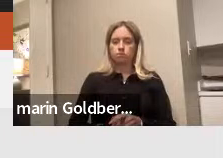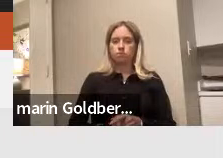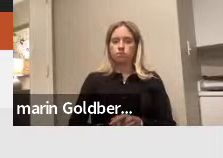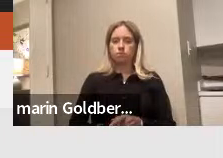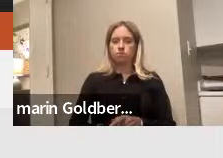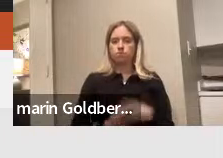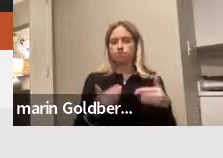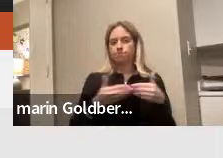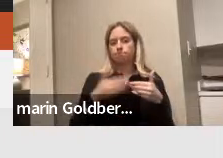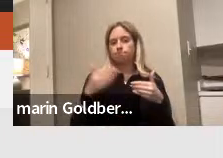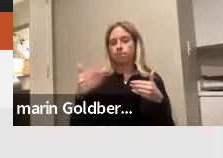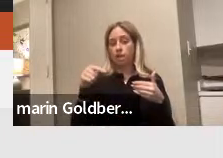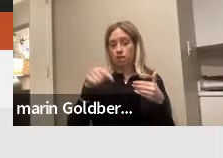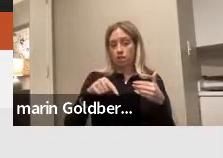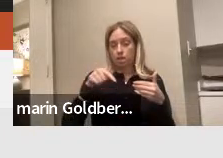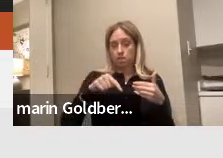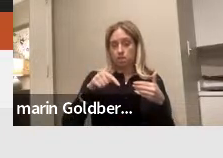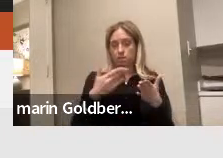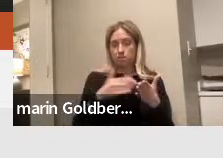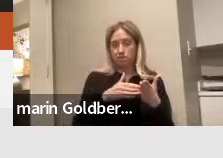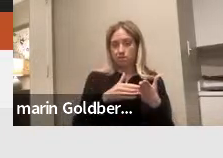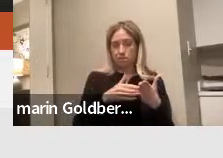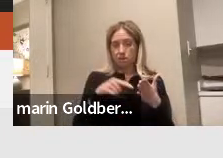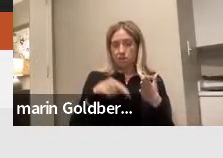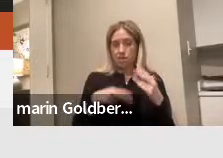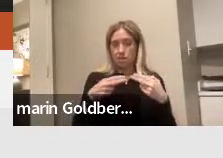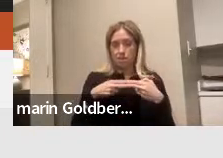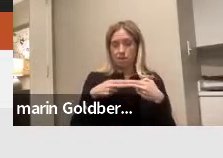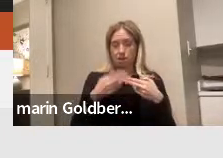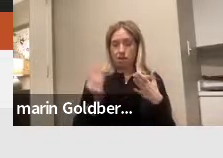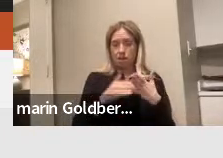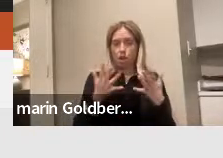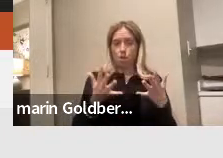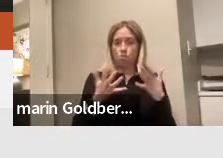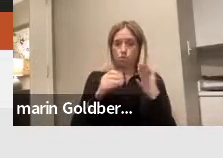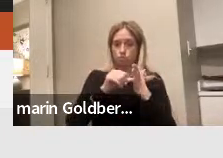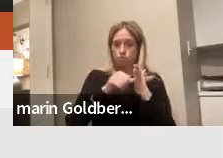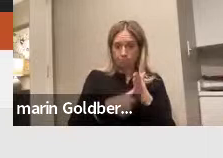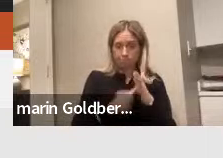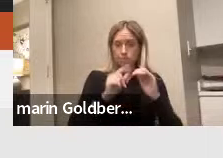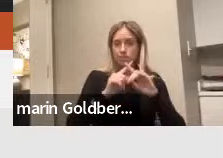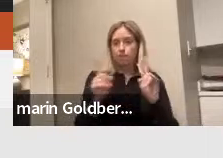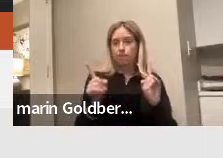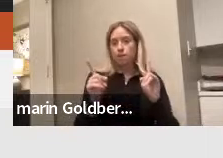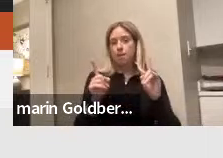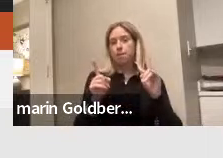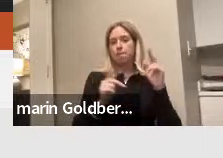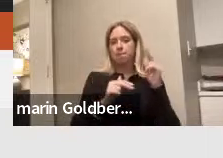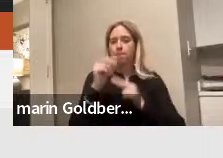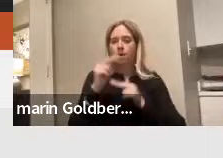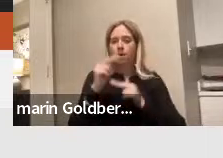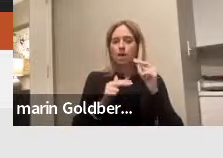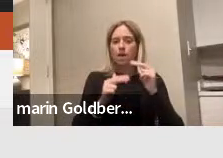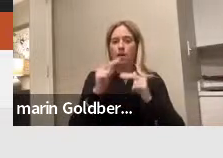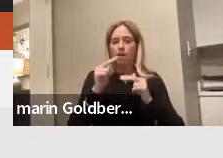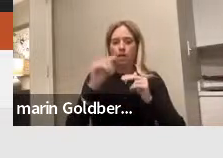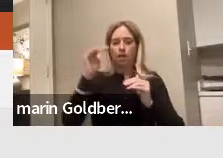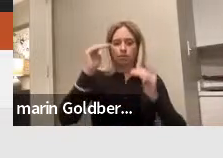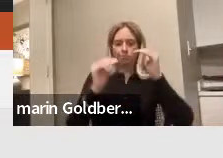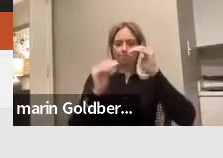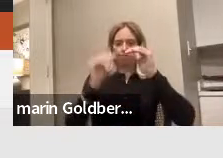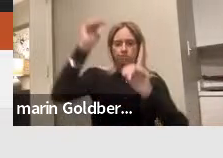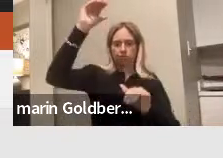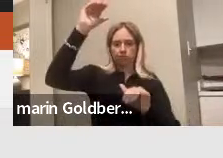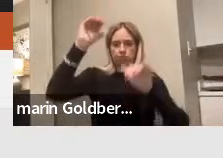And then on this slide again, just want to highlight the different building heights that we see along the 1200 block